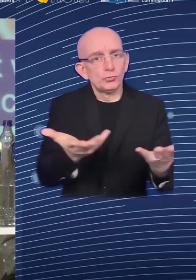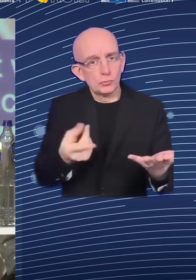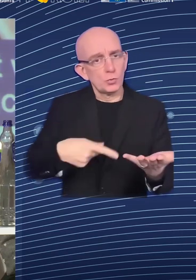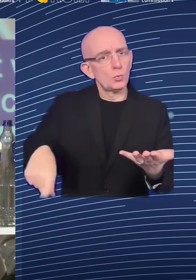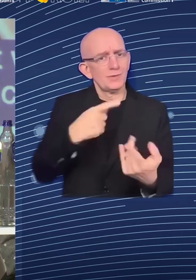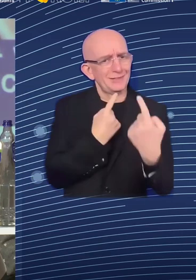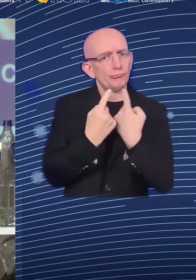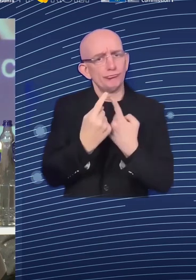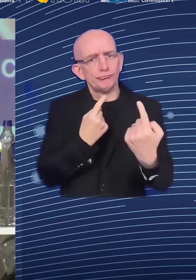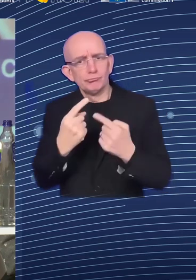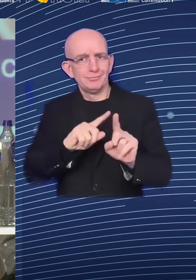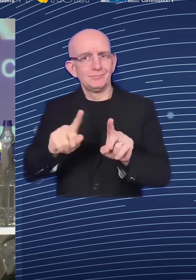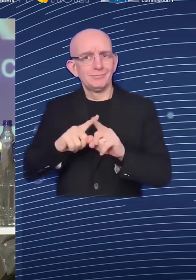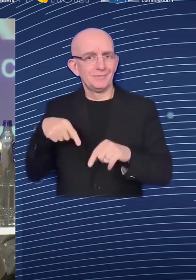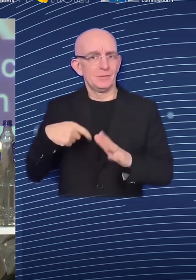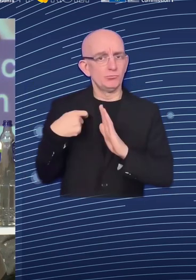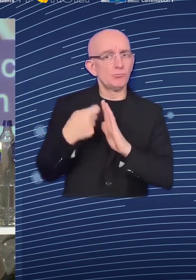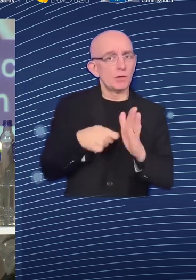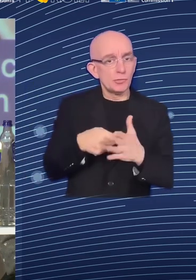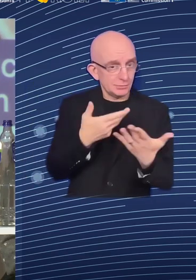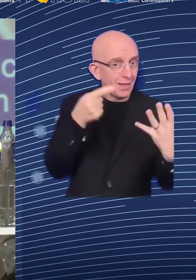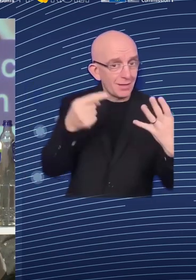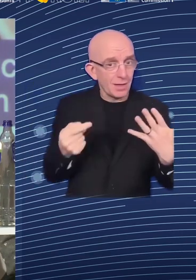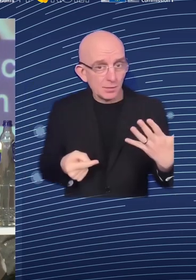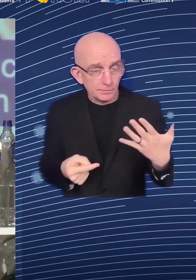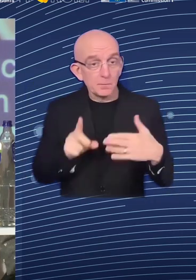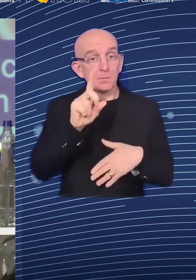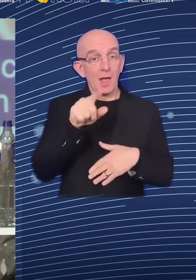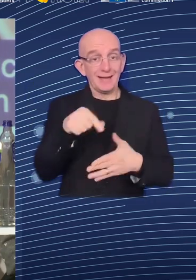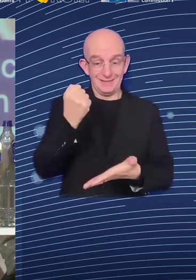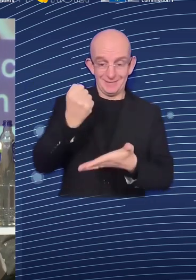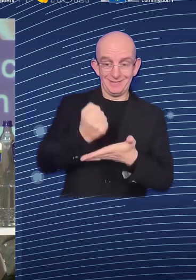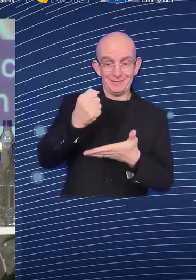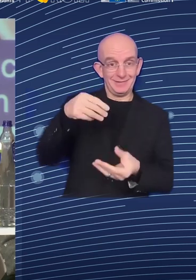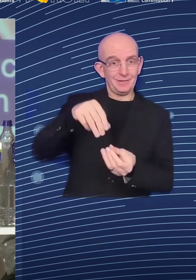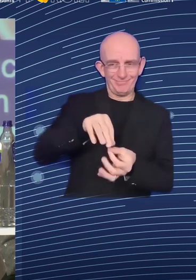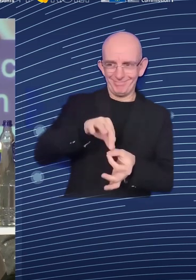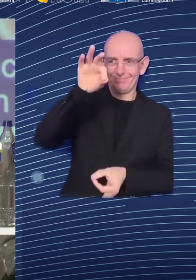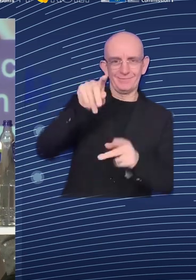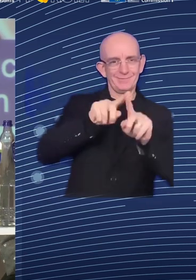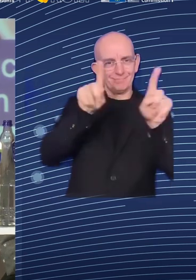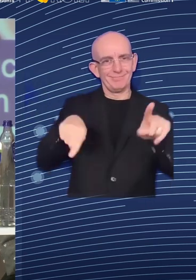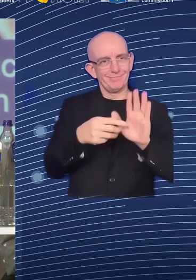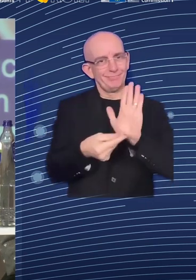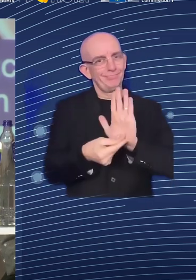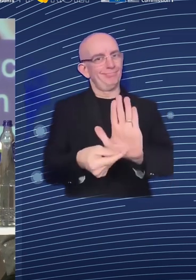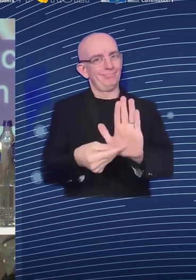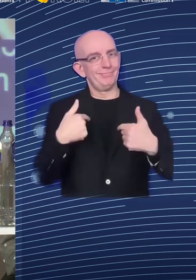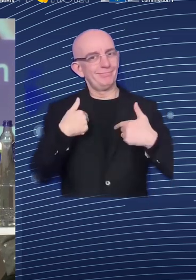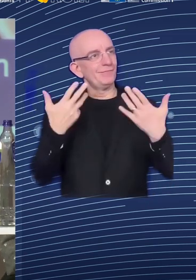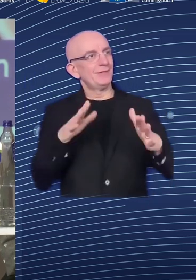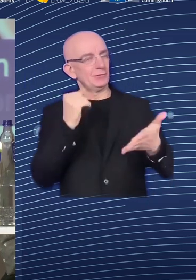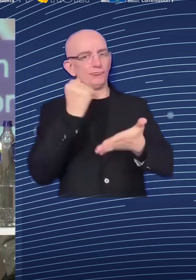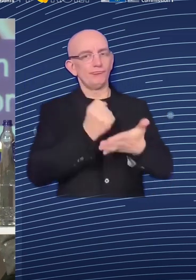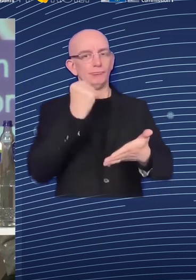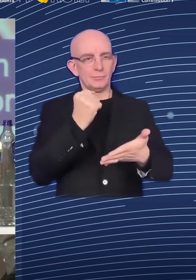certification, you need to, the certification is all the more strong than you share recognition, for instance.